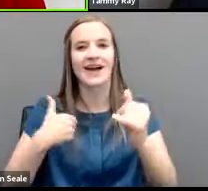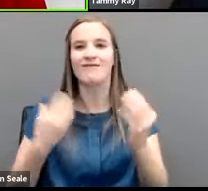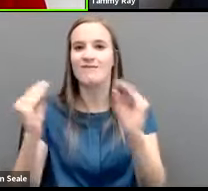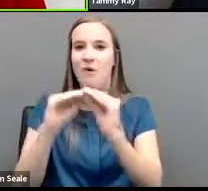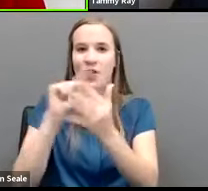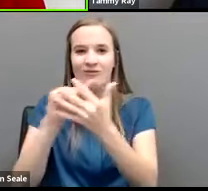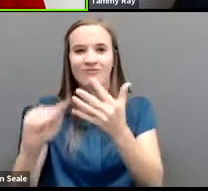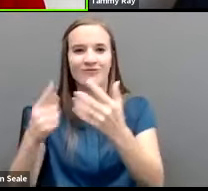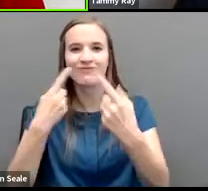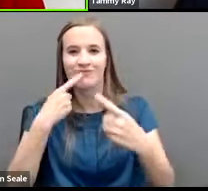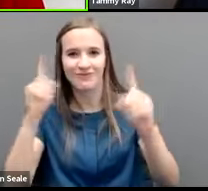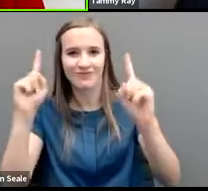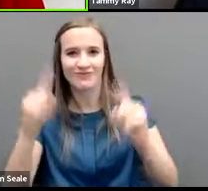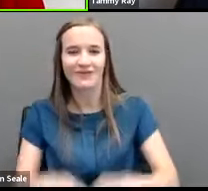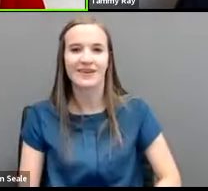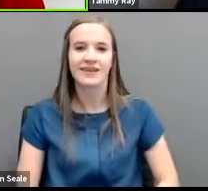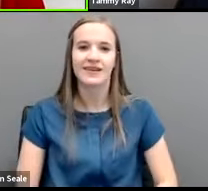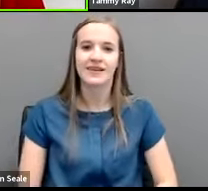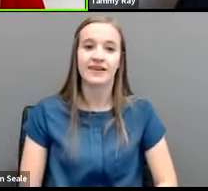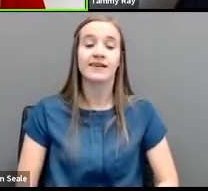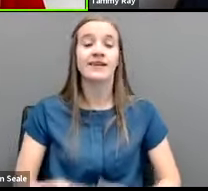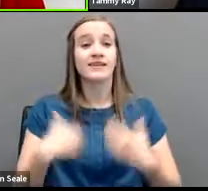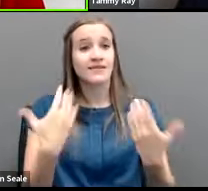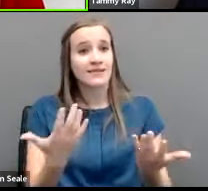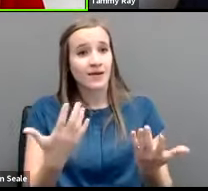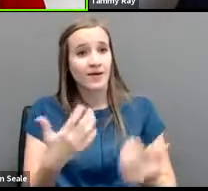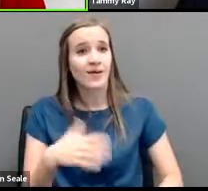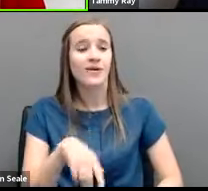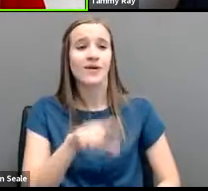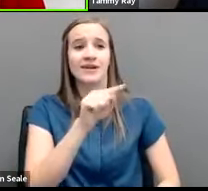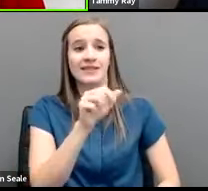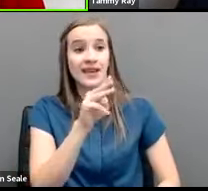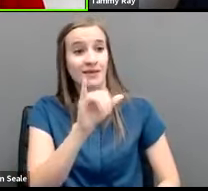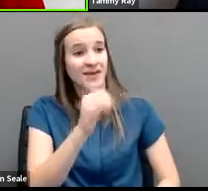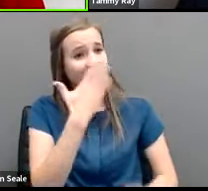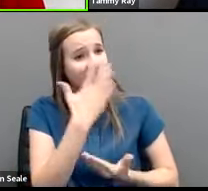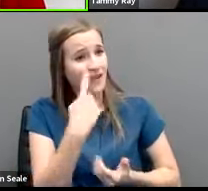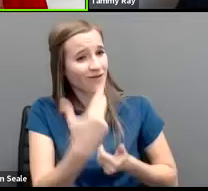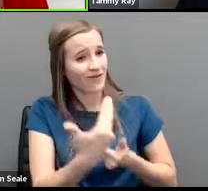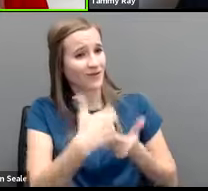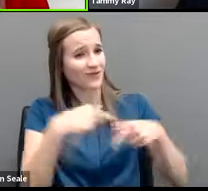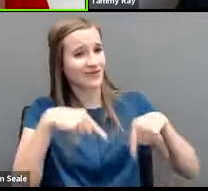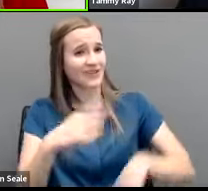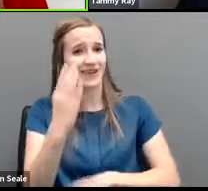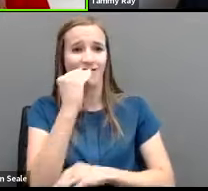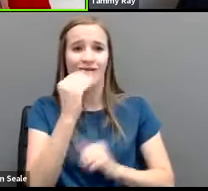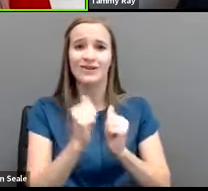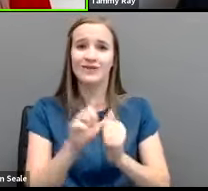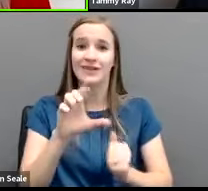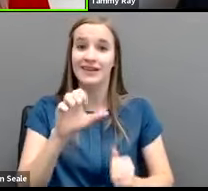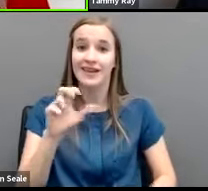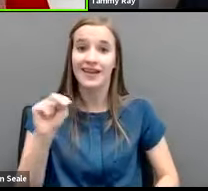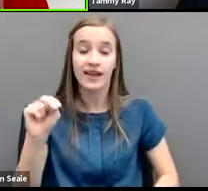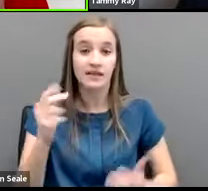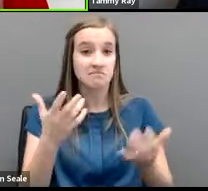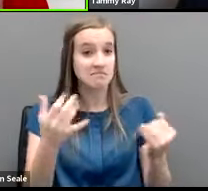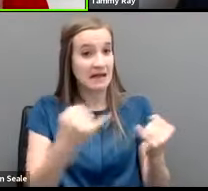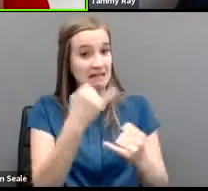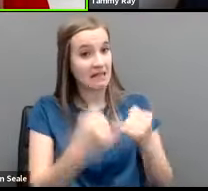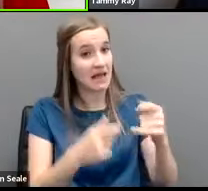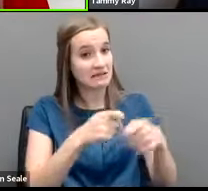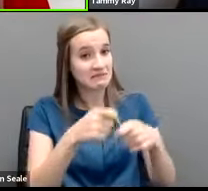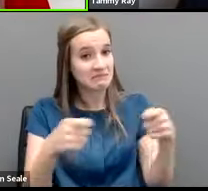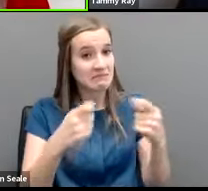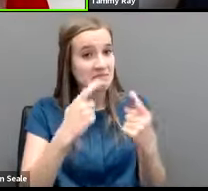Yeah. So Tammy, we want to thank you for being here on Lunch with LeAnn. And if you have any final thoughts or